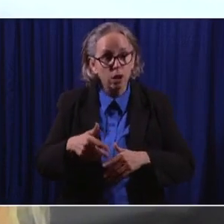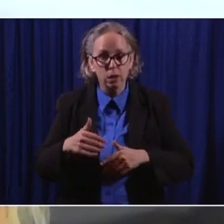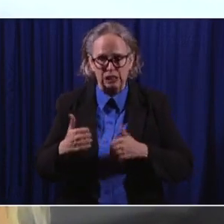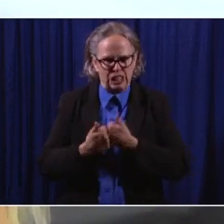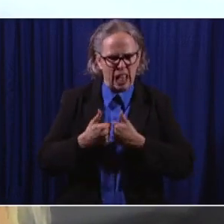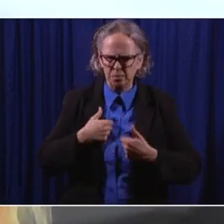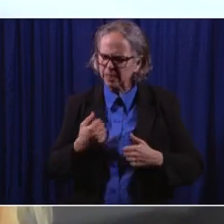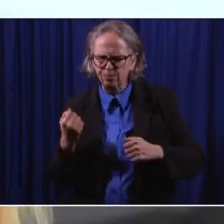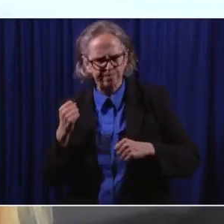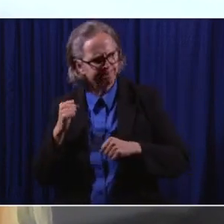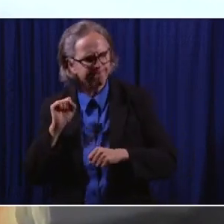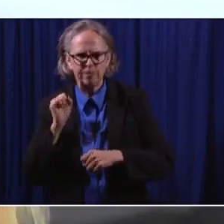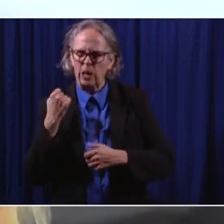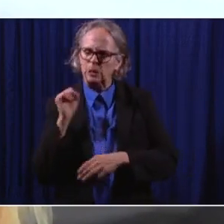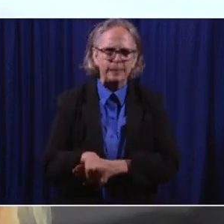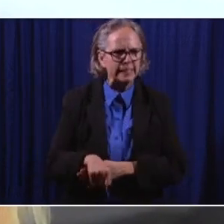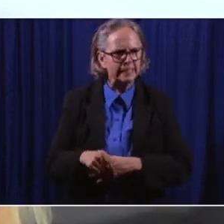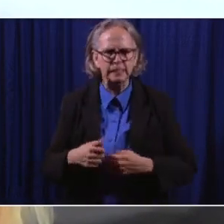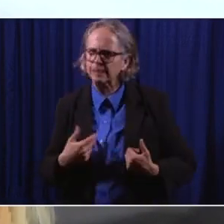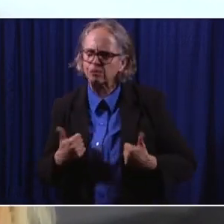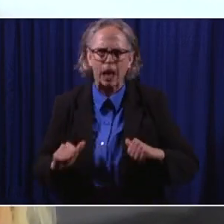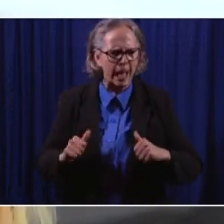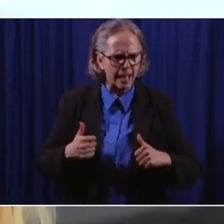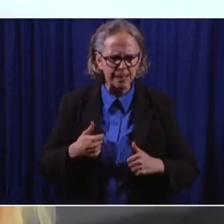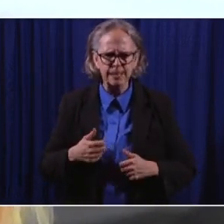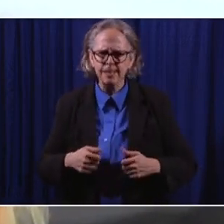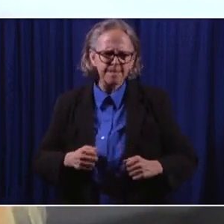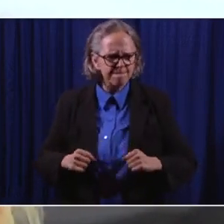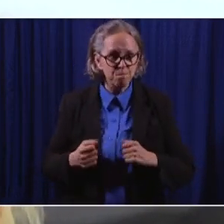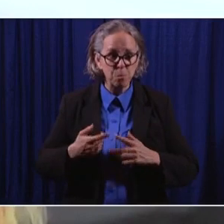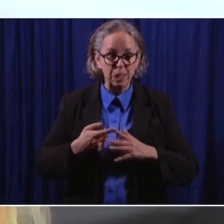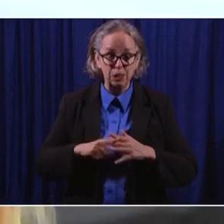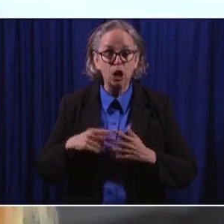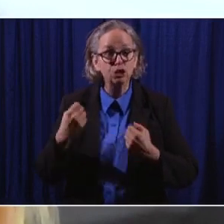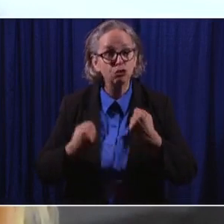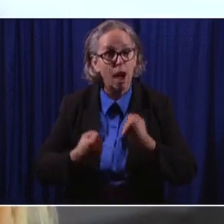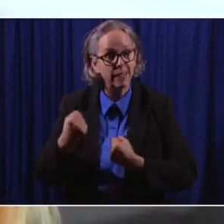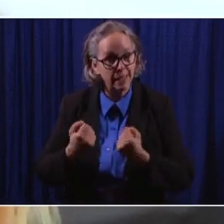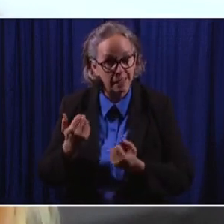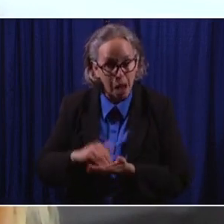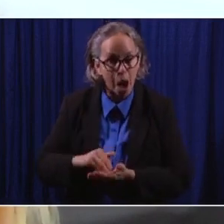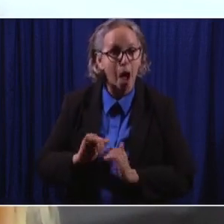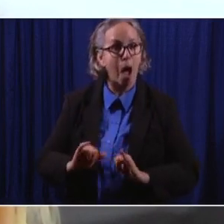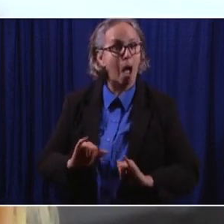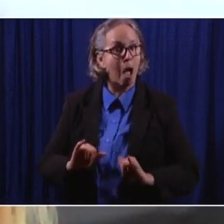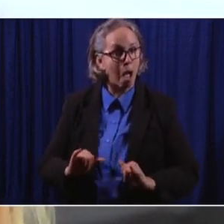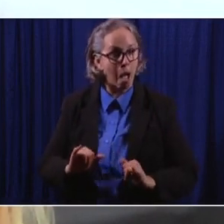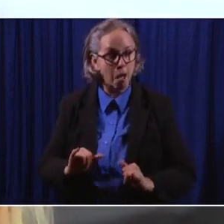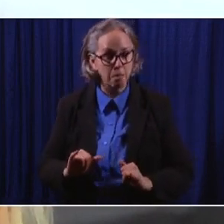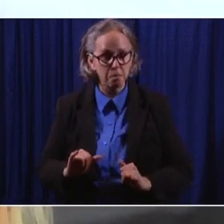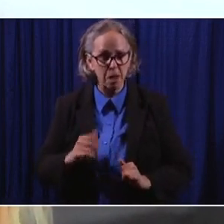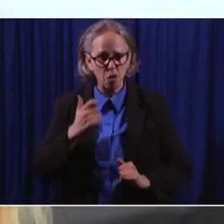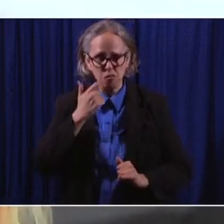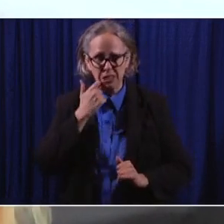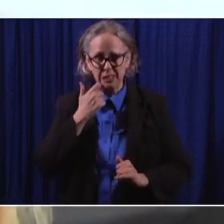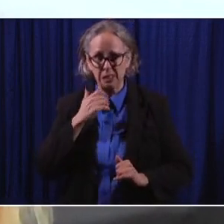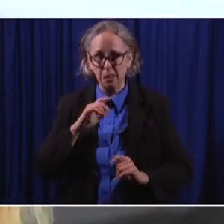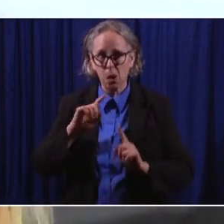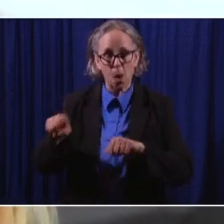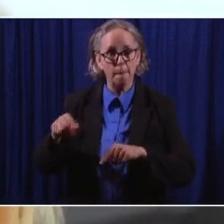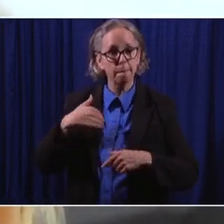things, started driving. Recently, I had a follow-up visit with my pulmonary